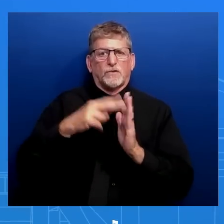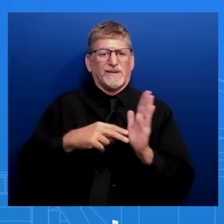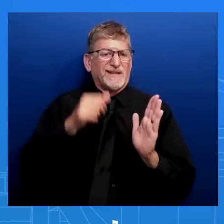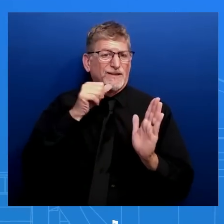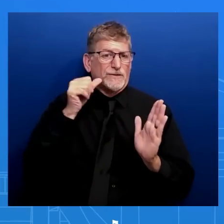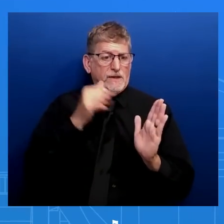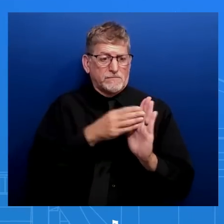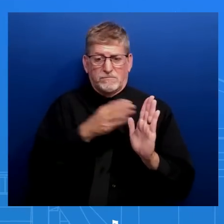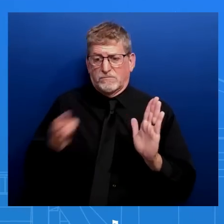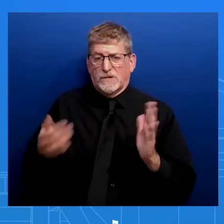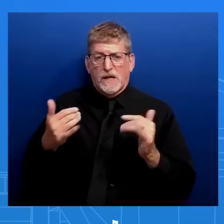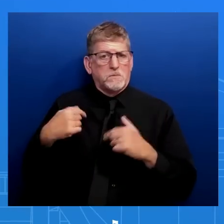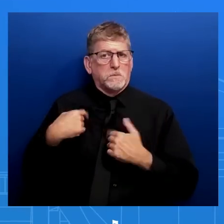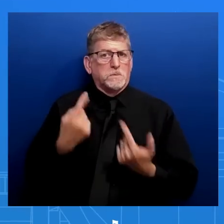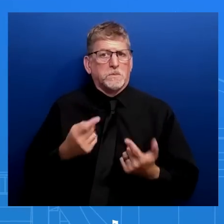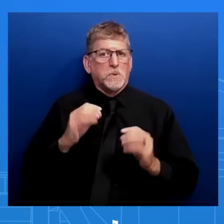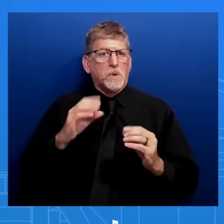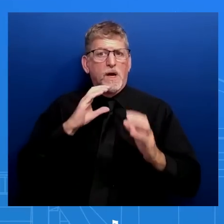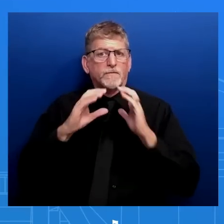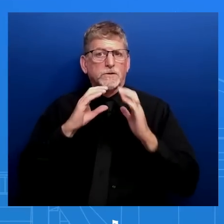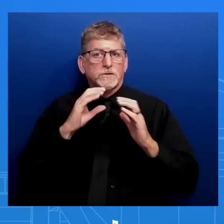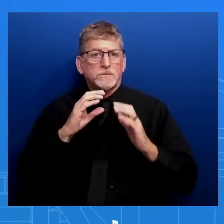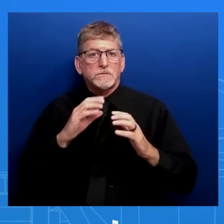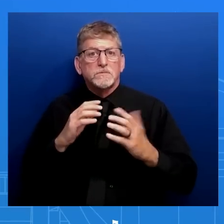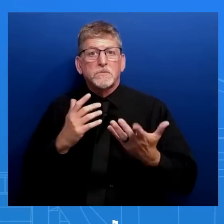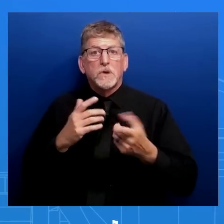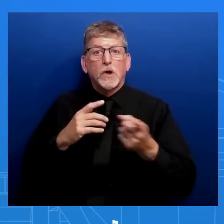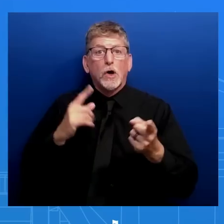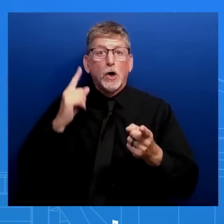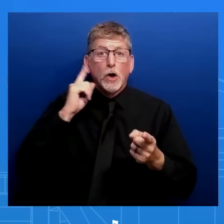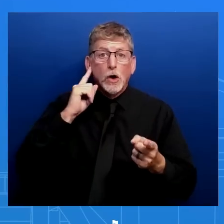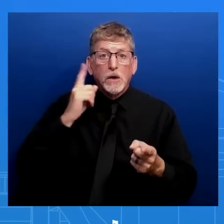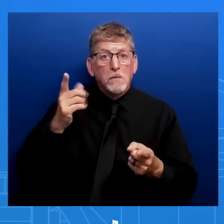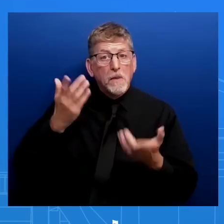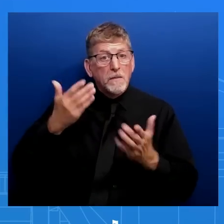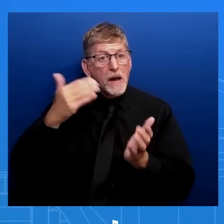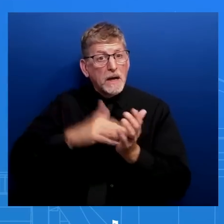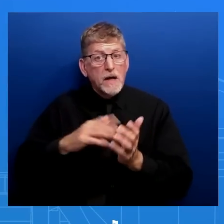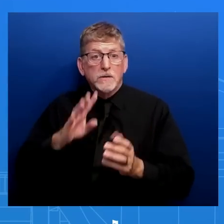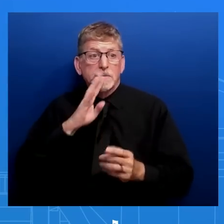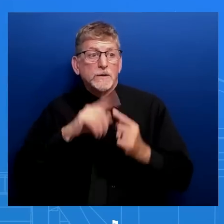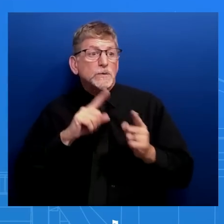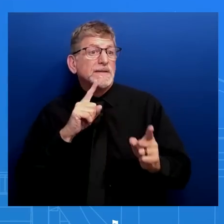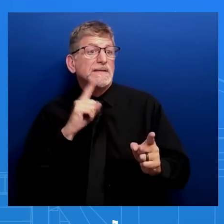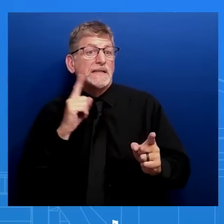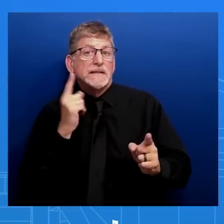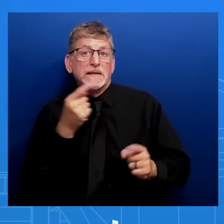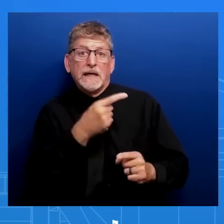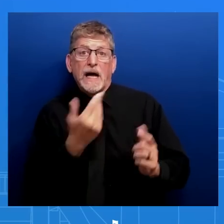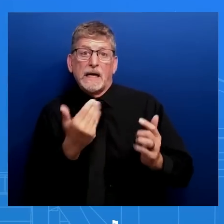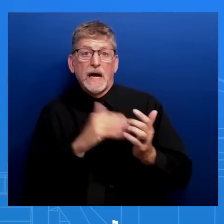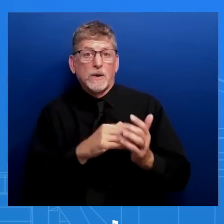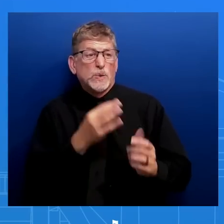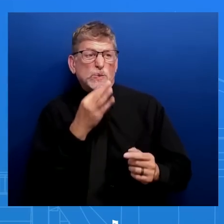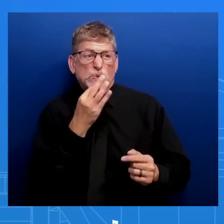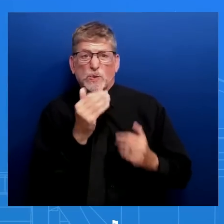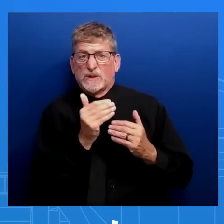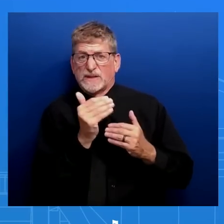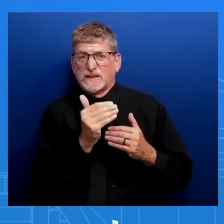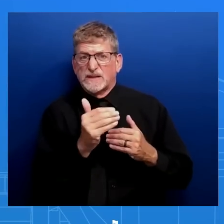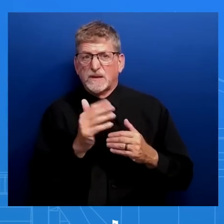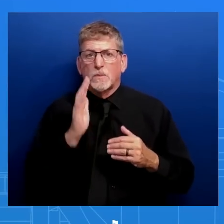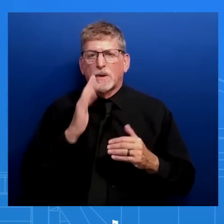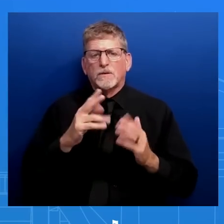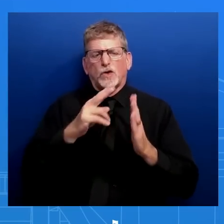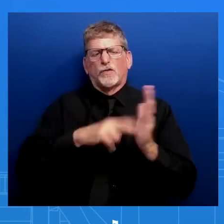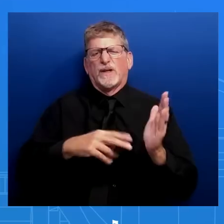president say, he does expect to be speaking again with President Zelensky very, very soon. And, of course, we'll read that out to you when it happens, as we always do. Thanks,